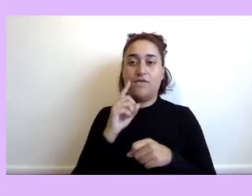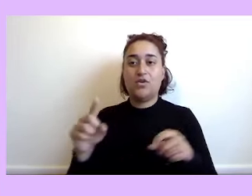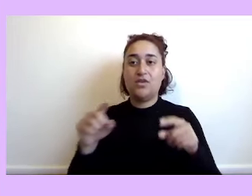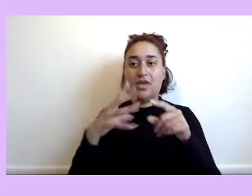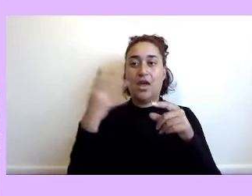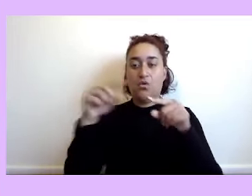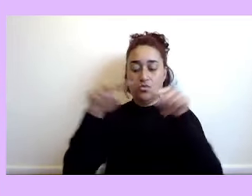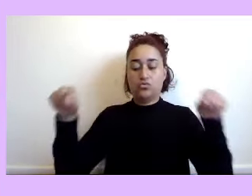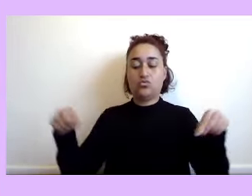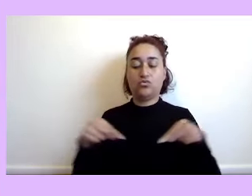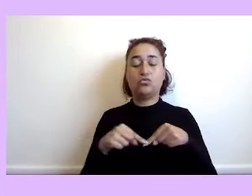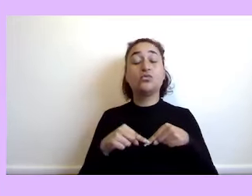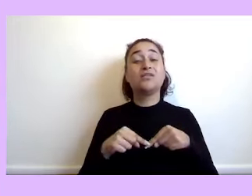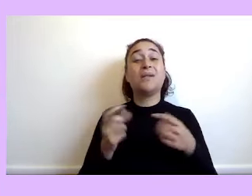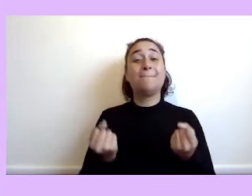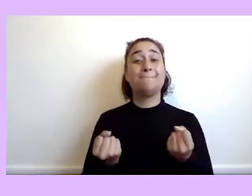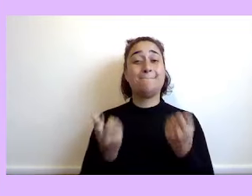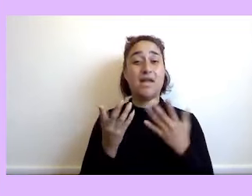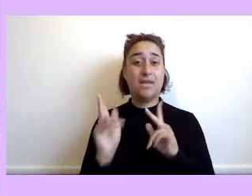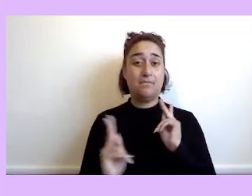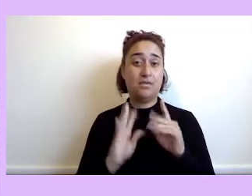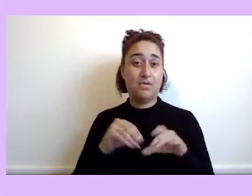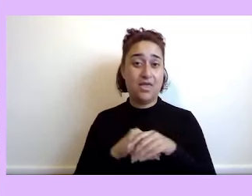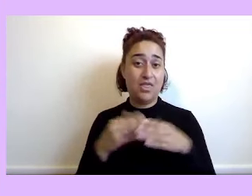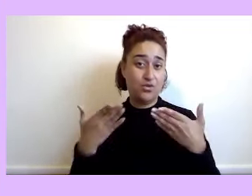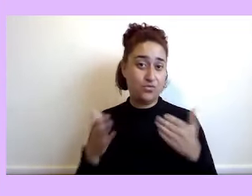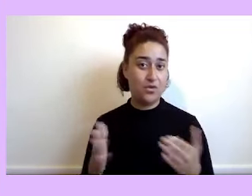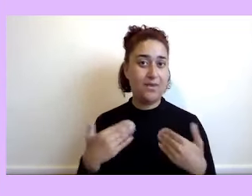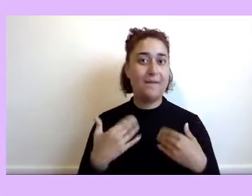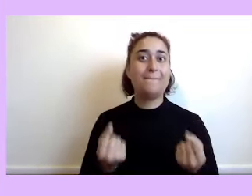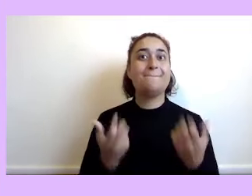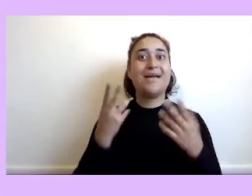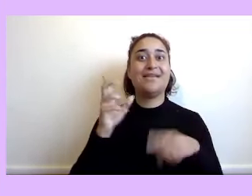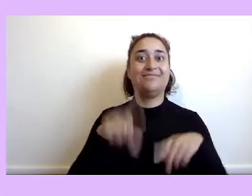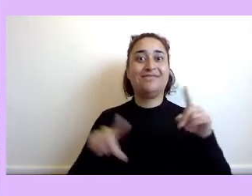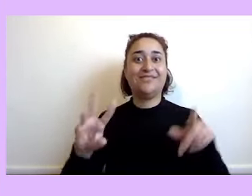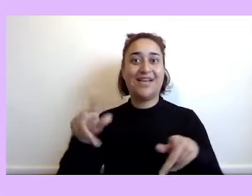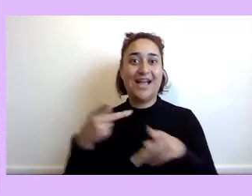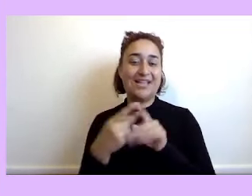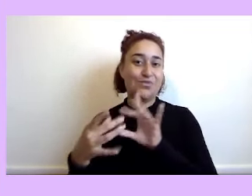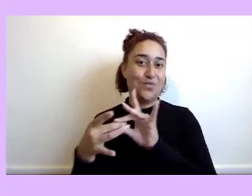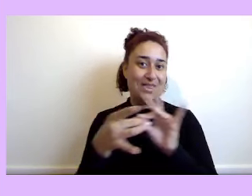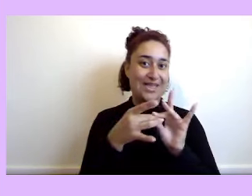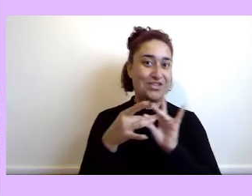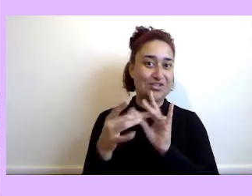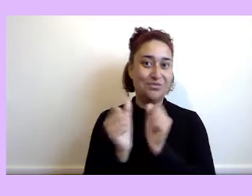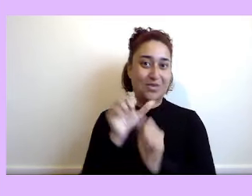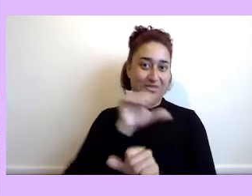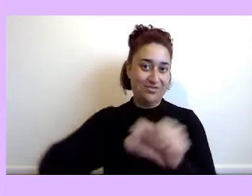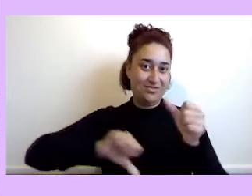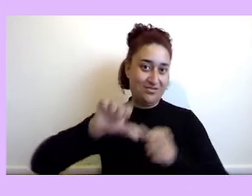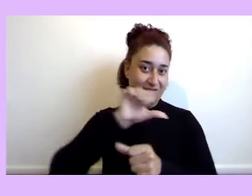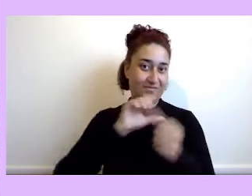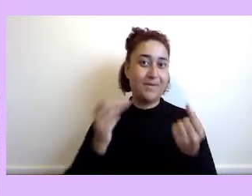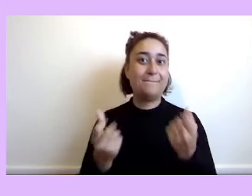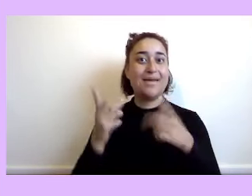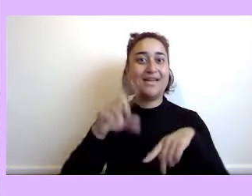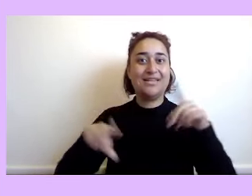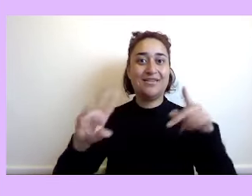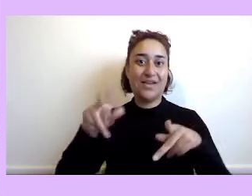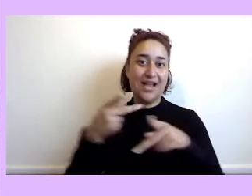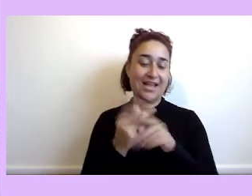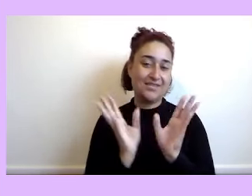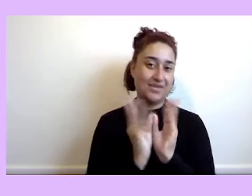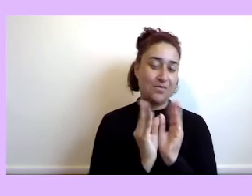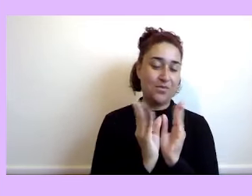circle. Many people in this room have many different kinds of relationships with one another, many different kinds of